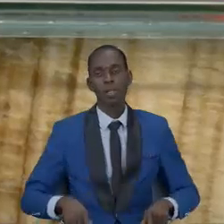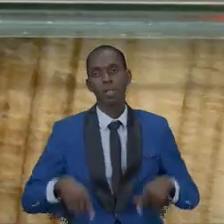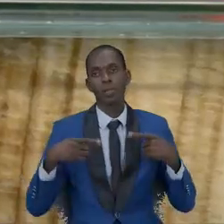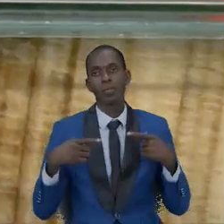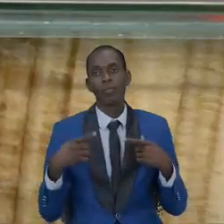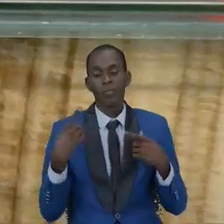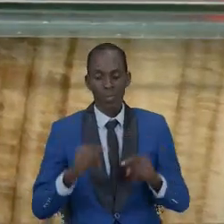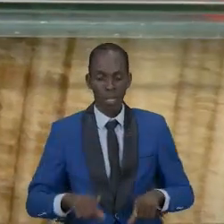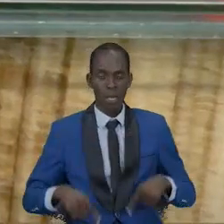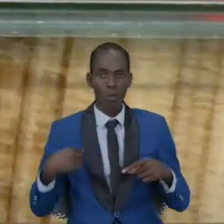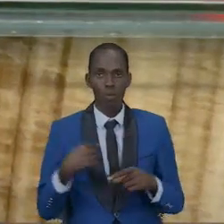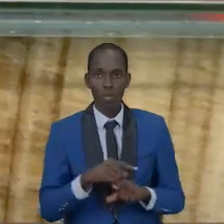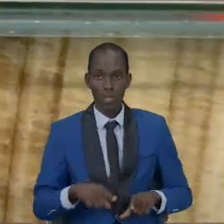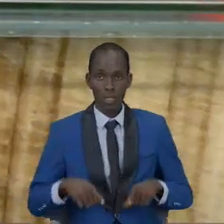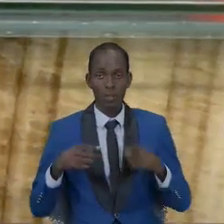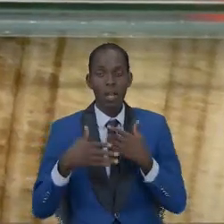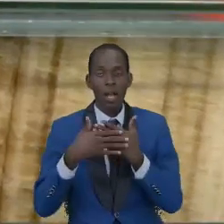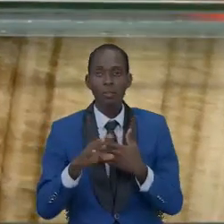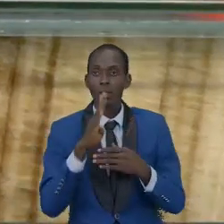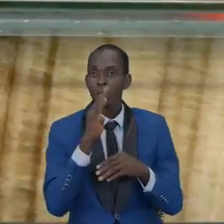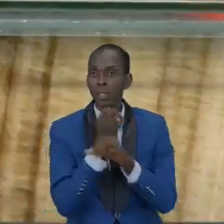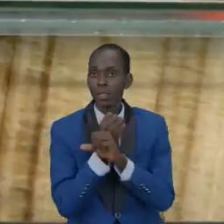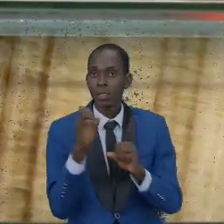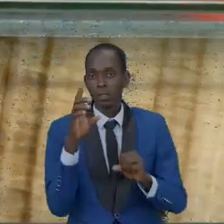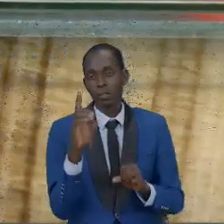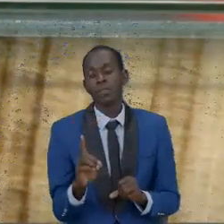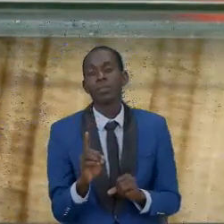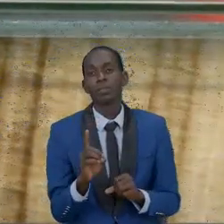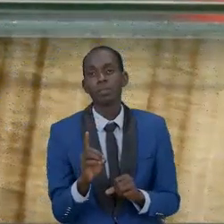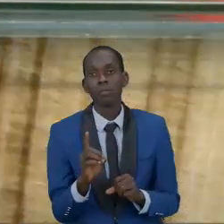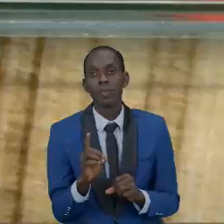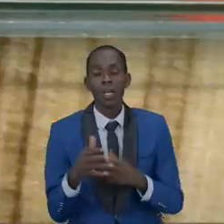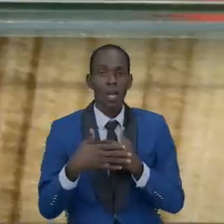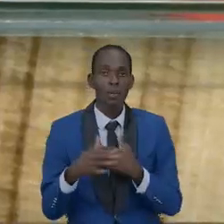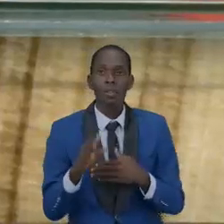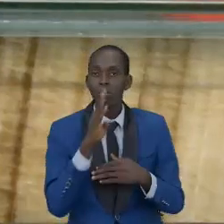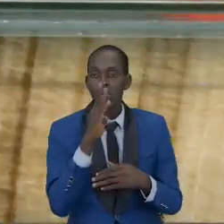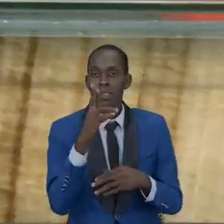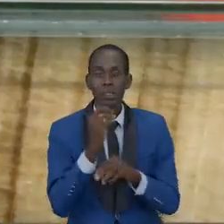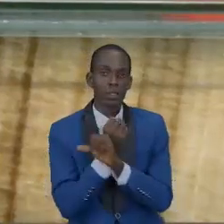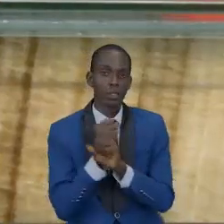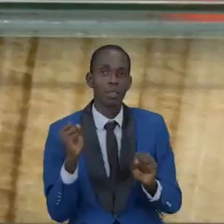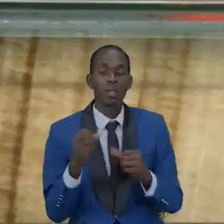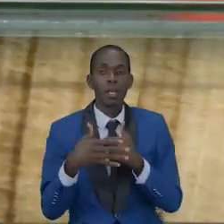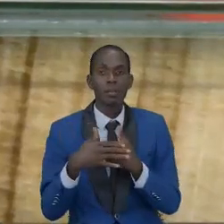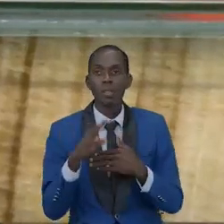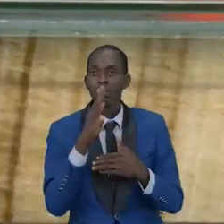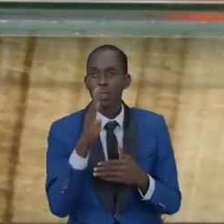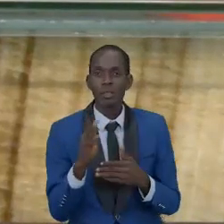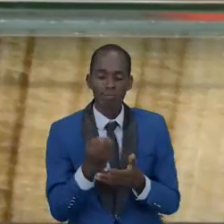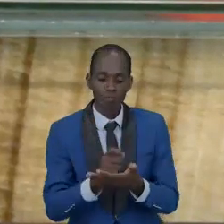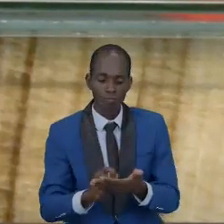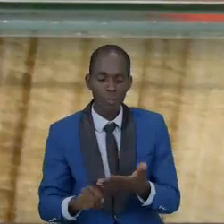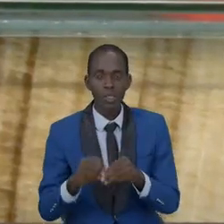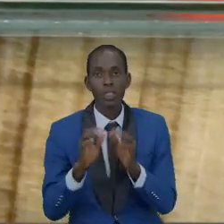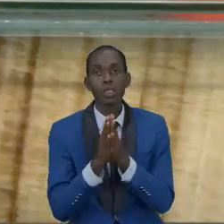life we live after being justified, after being saved, after being redeemed, after being written in the